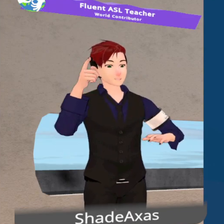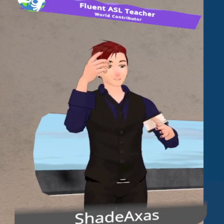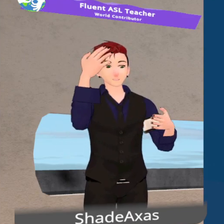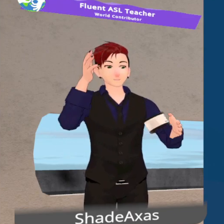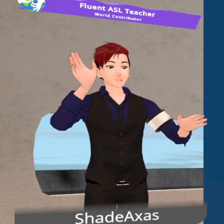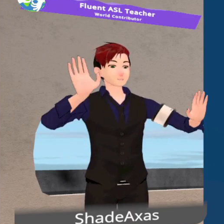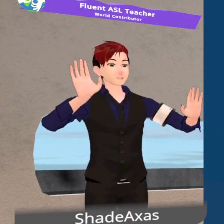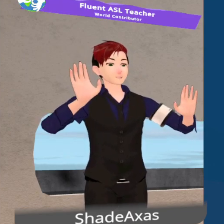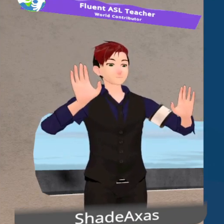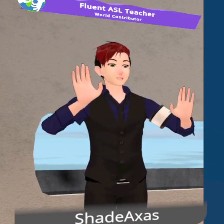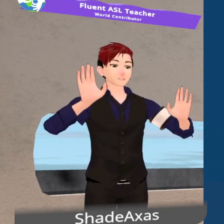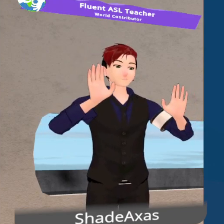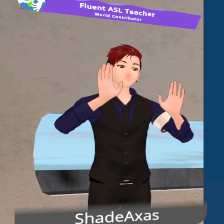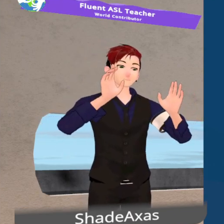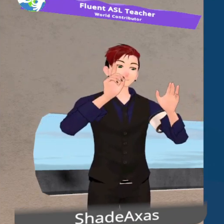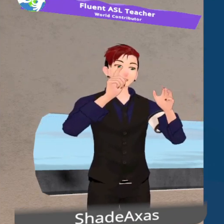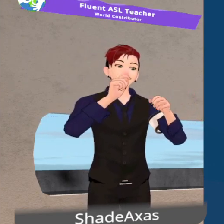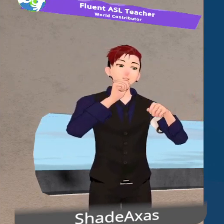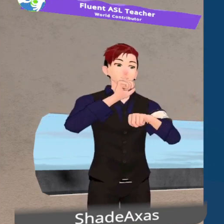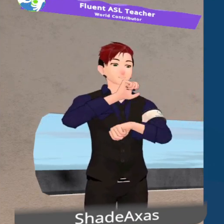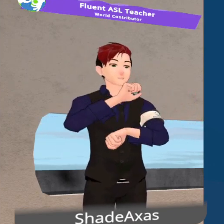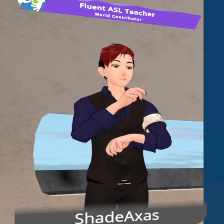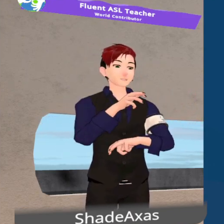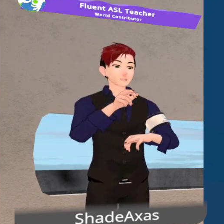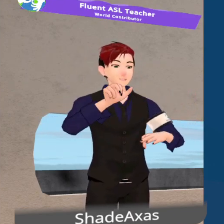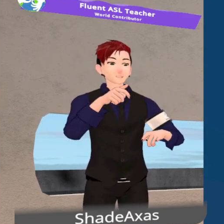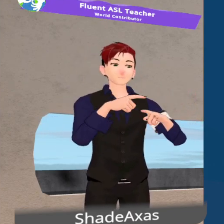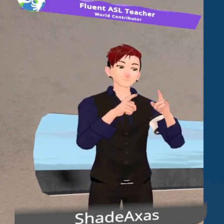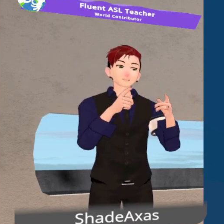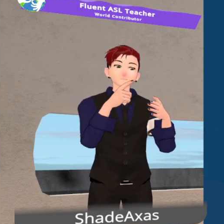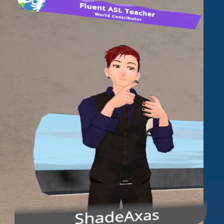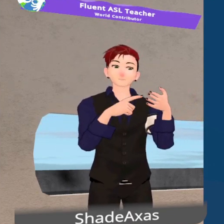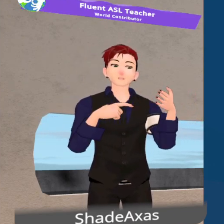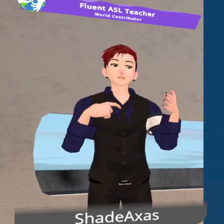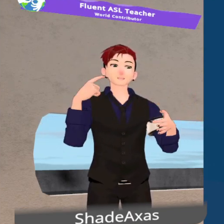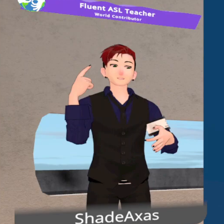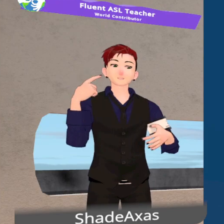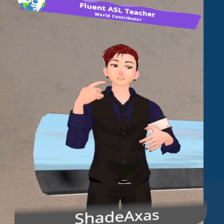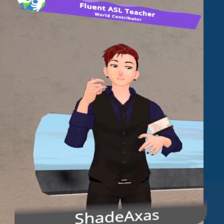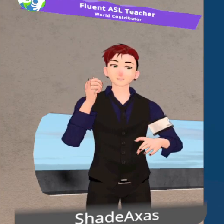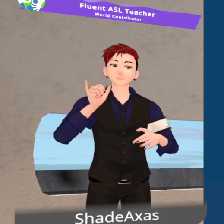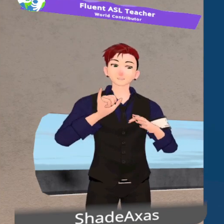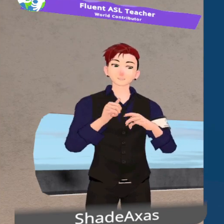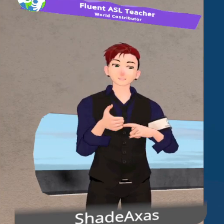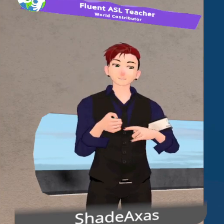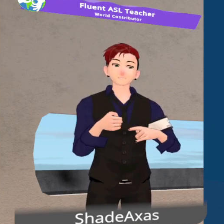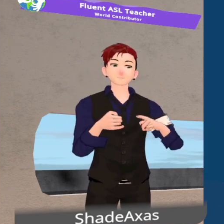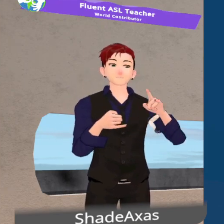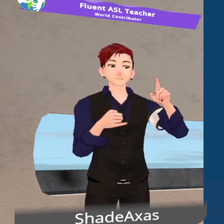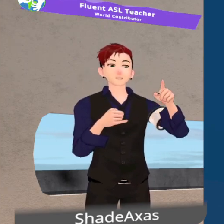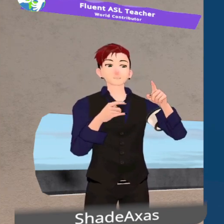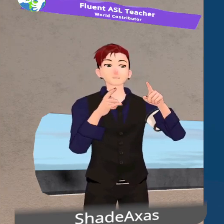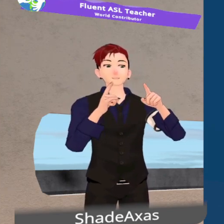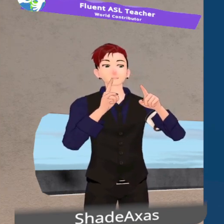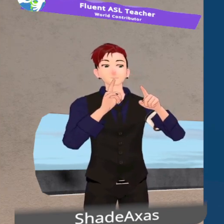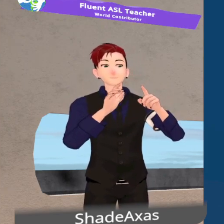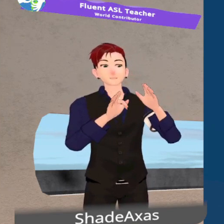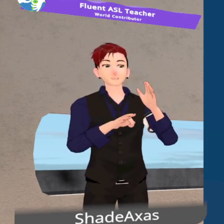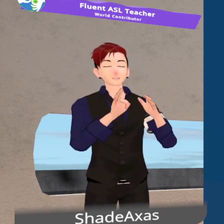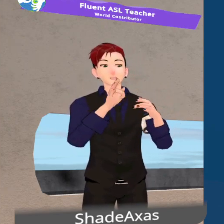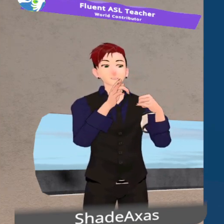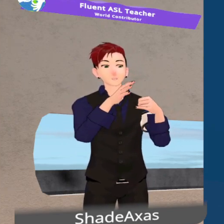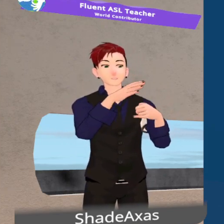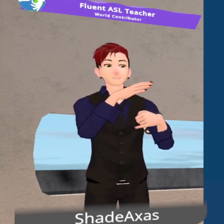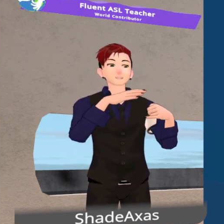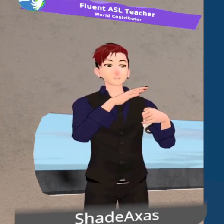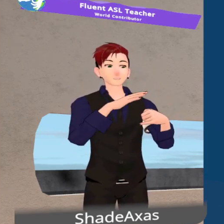Again, I don't live there. I don't know. I'm not an authority on that, but from what I've heard, I think that's the case. So that would be